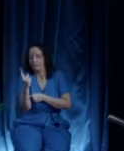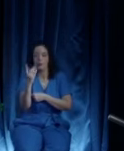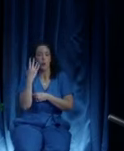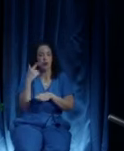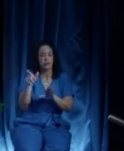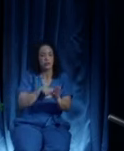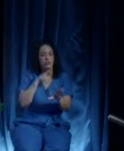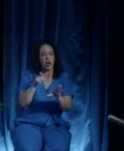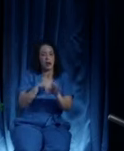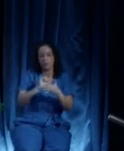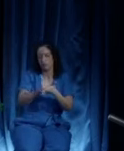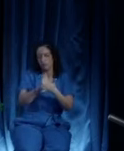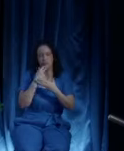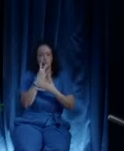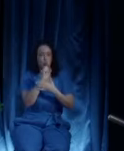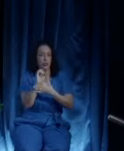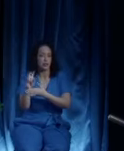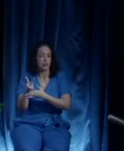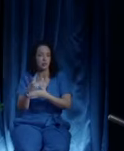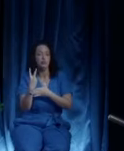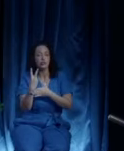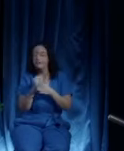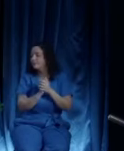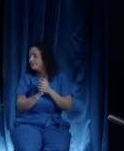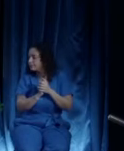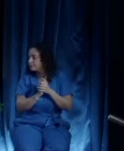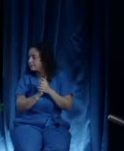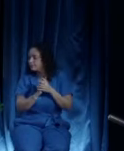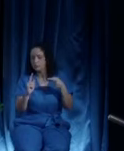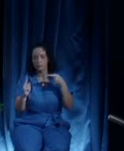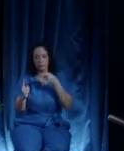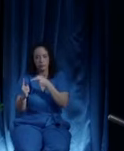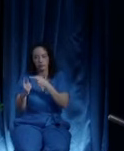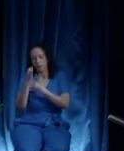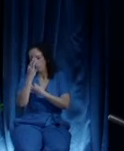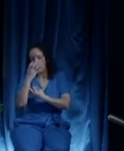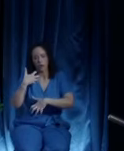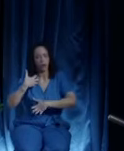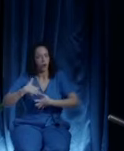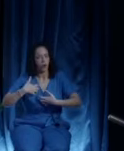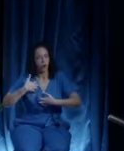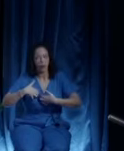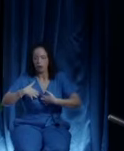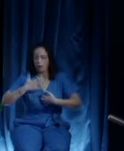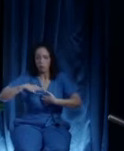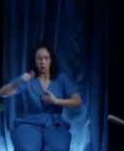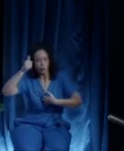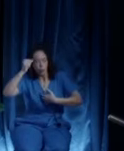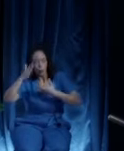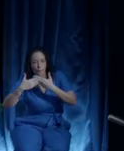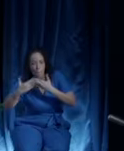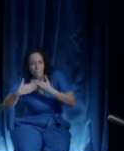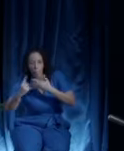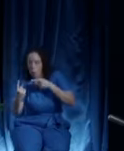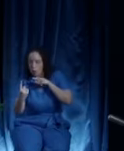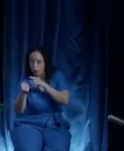published back in 2002 originally. She fascinated me as an individual, and it was through my fascination with her as